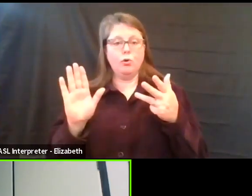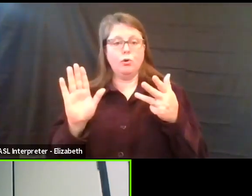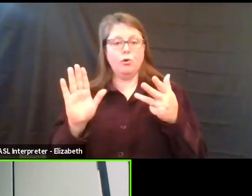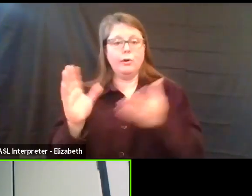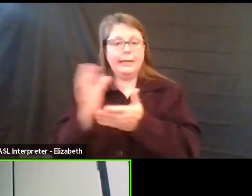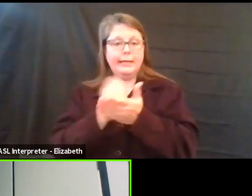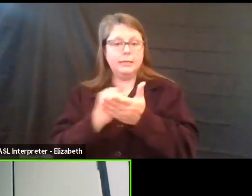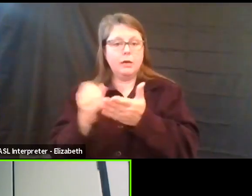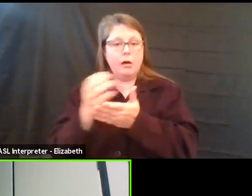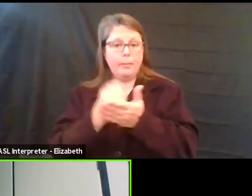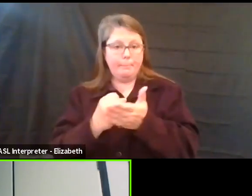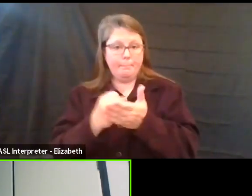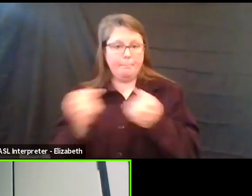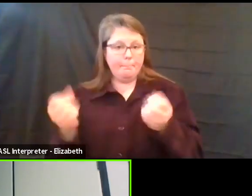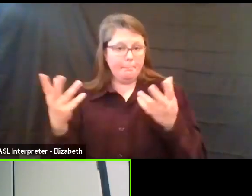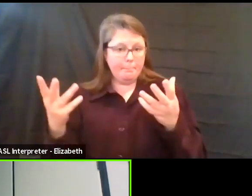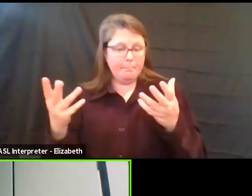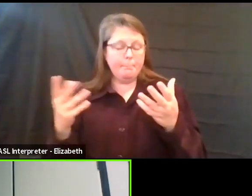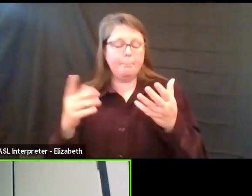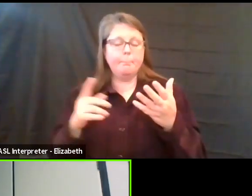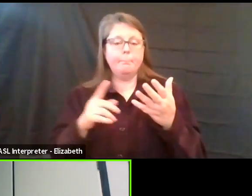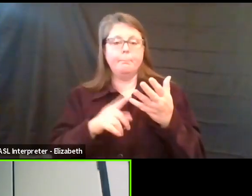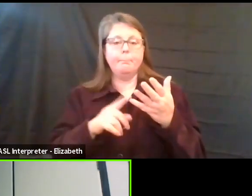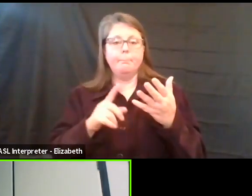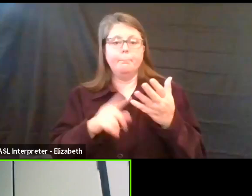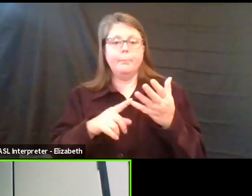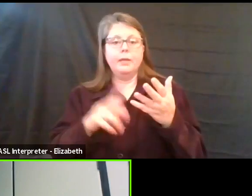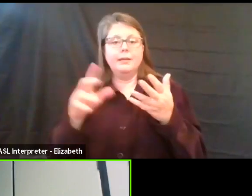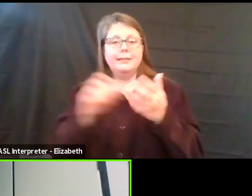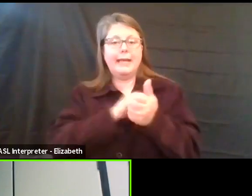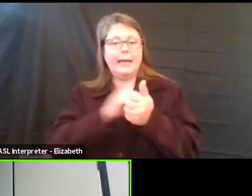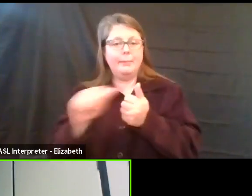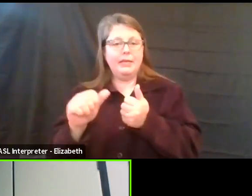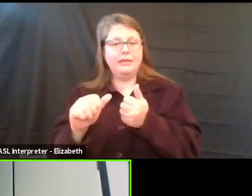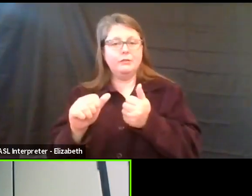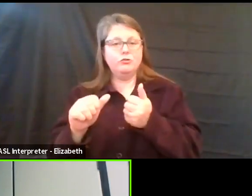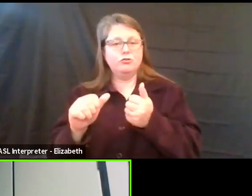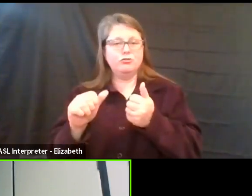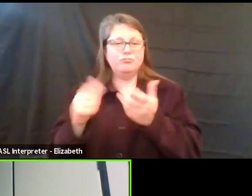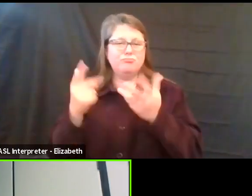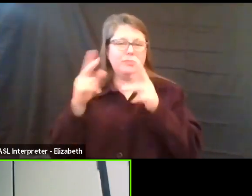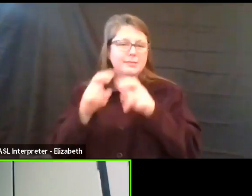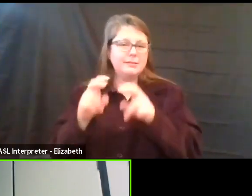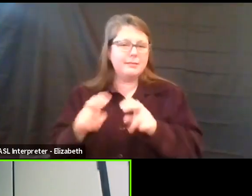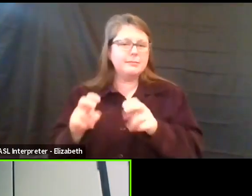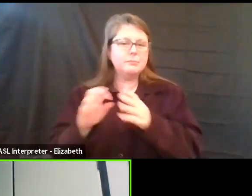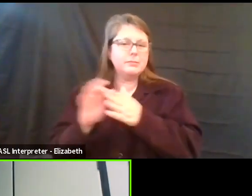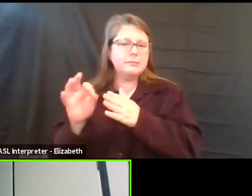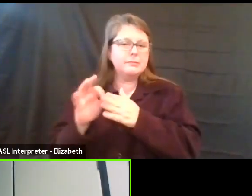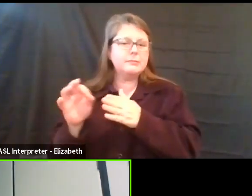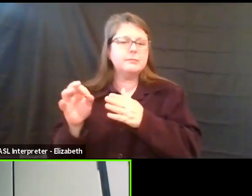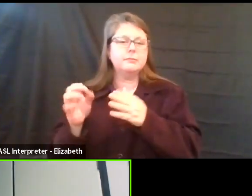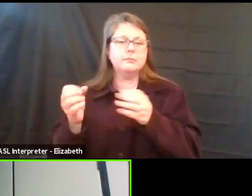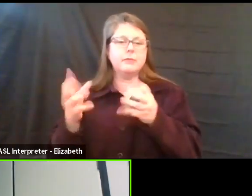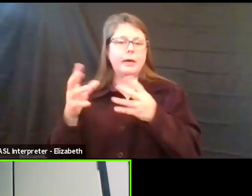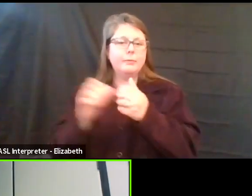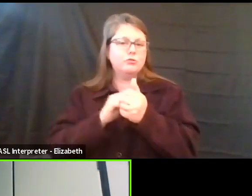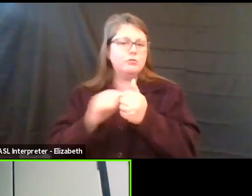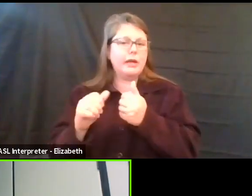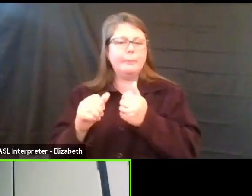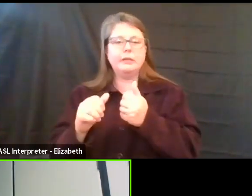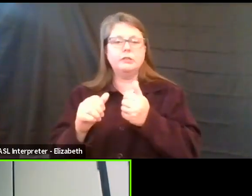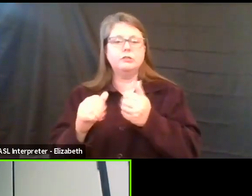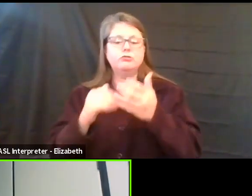income, and damage assessment in terms of what kind of damage that you had, the number of people in